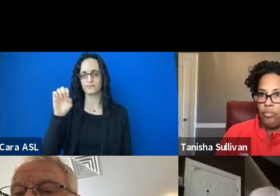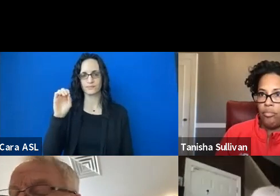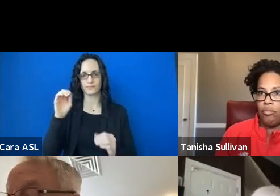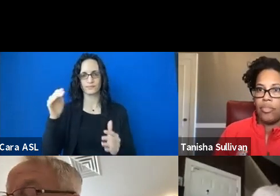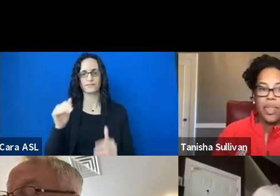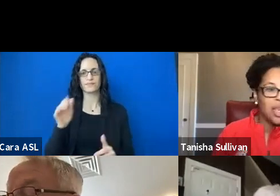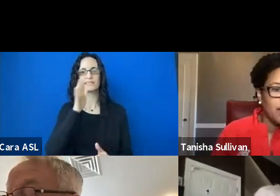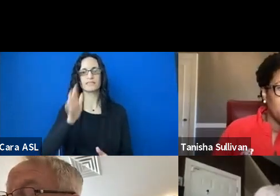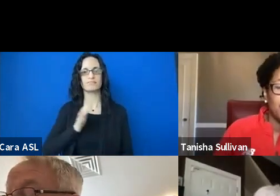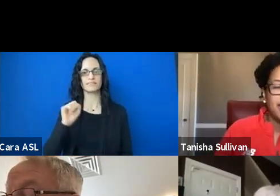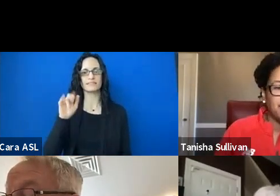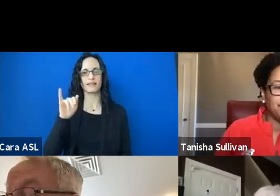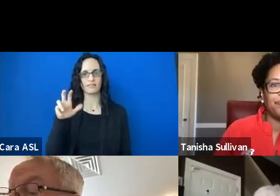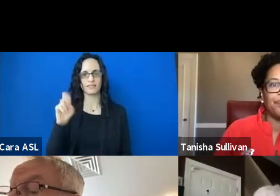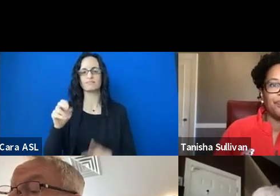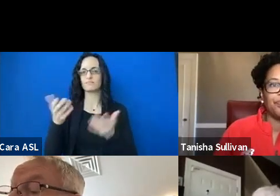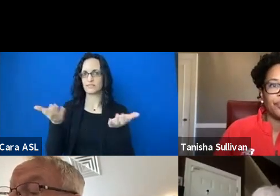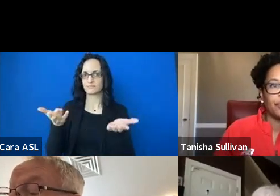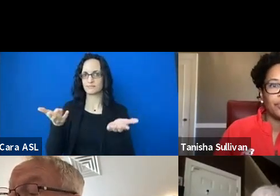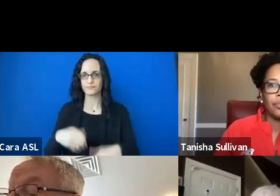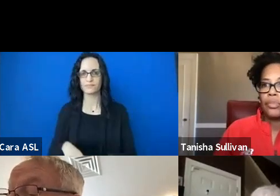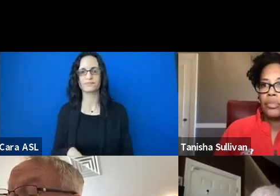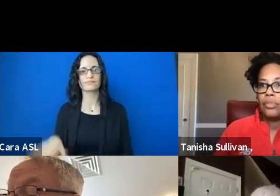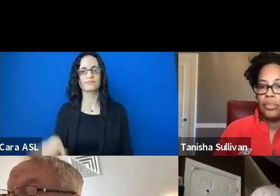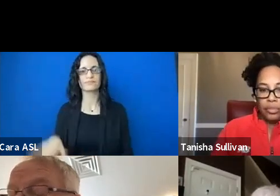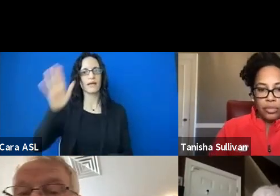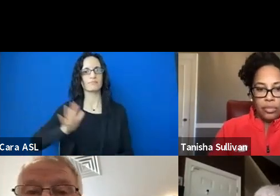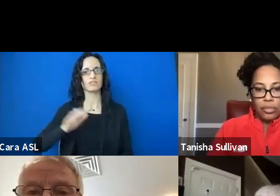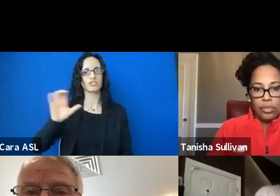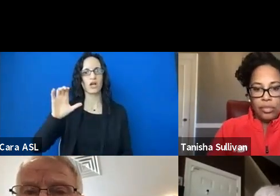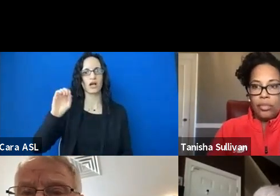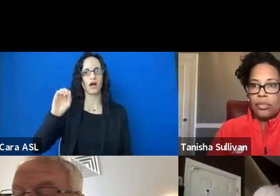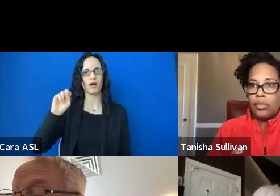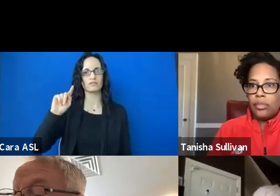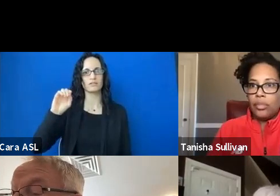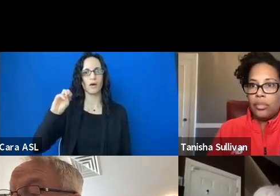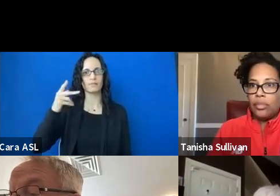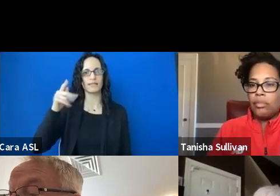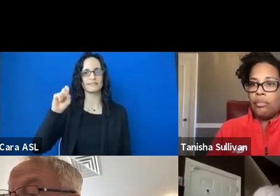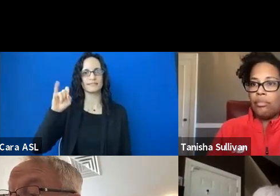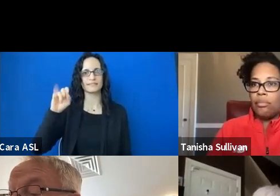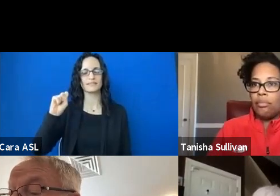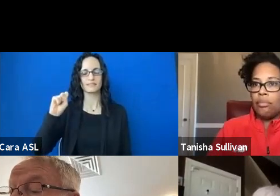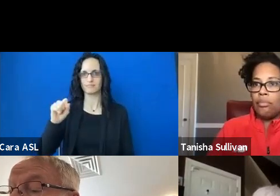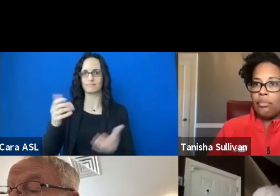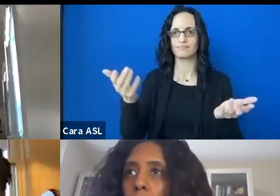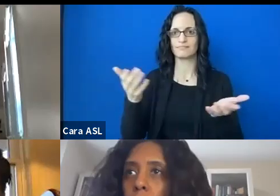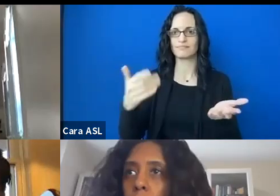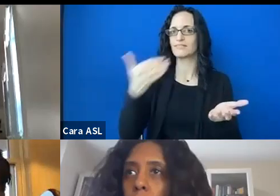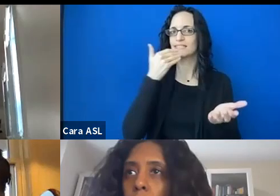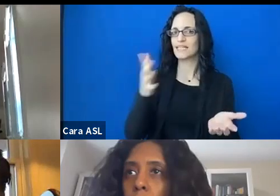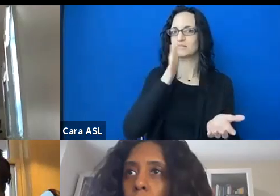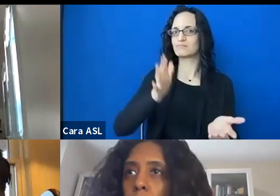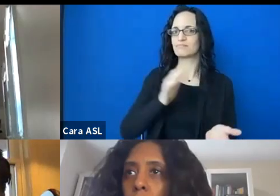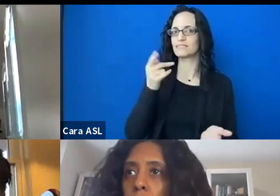Ms. Sullivan? Present. And Mr. Contempassis? Present. Thank you, Ms. Parvik.